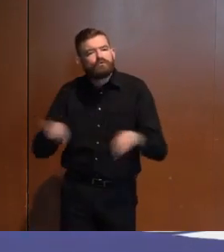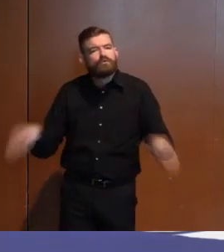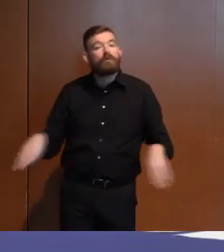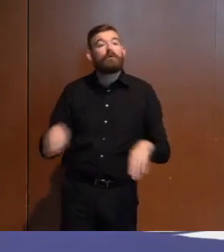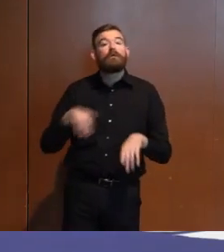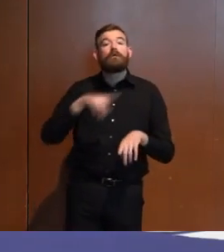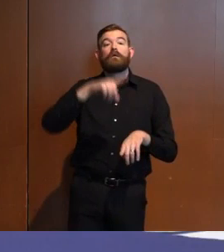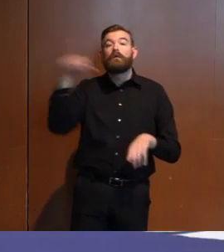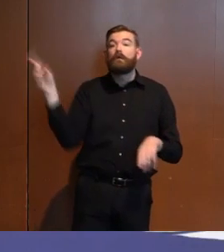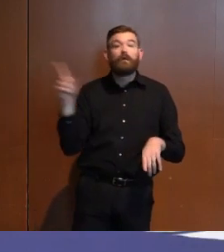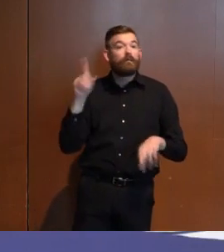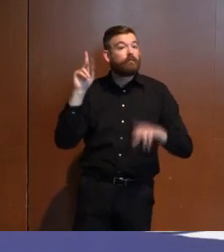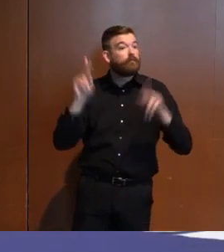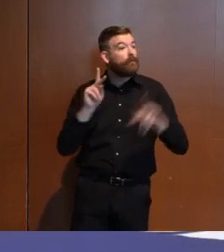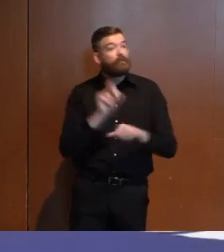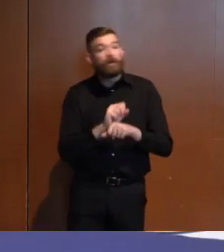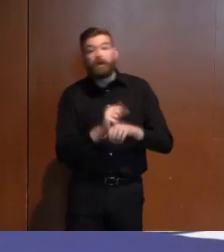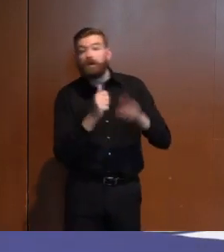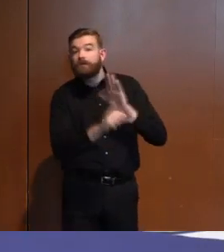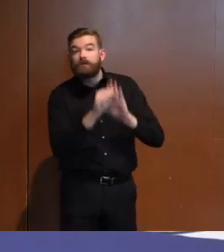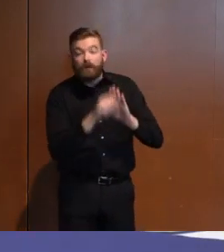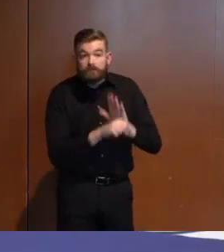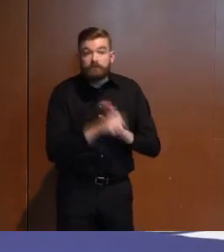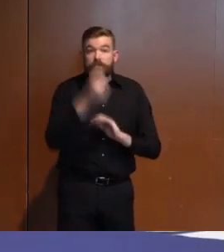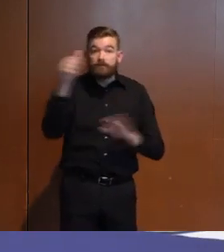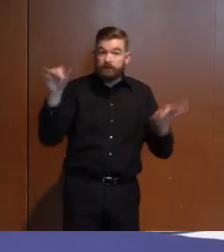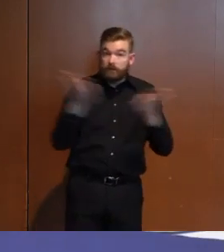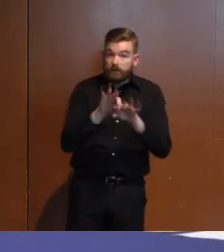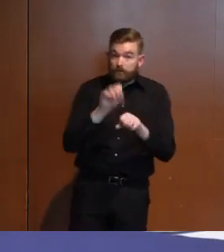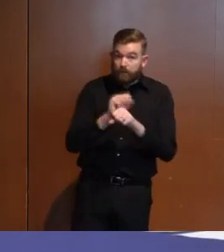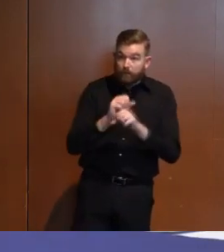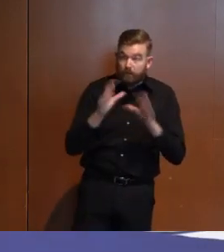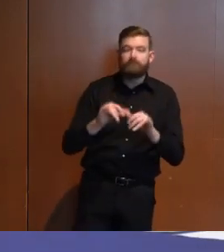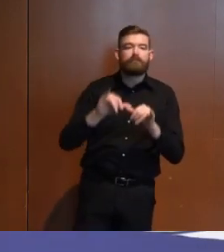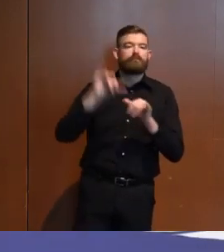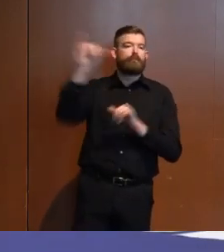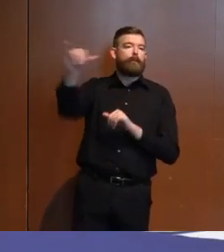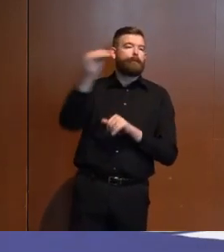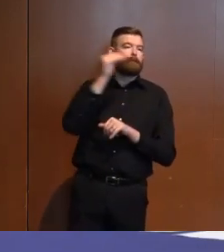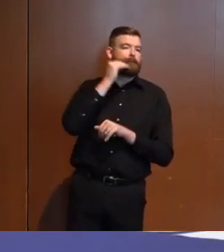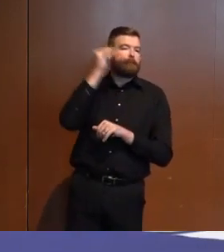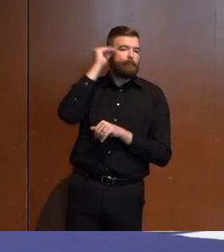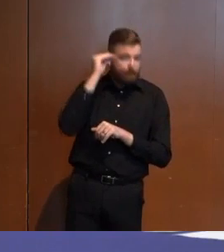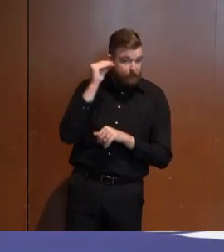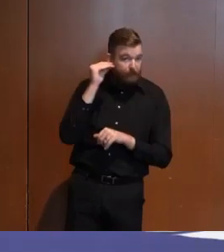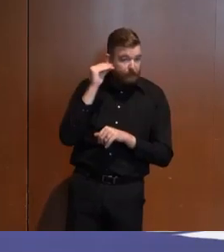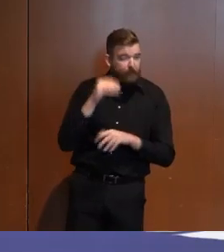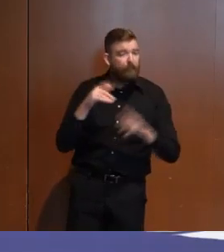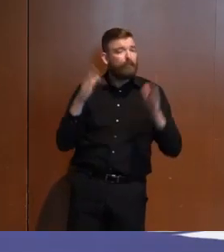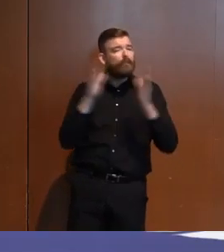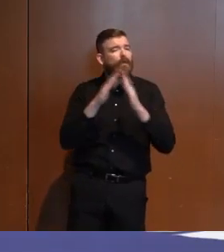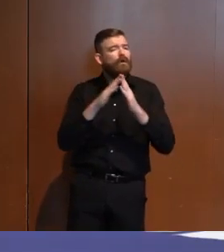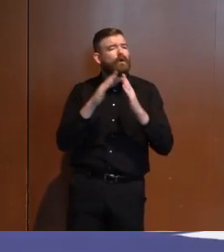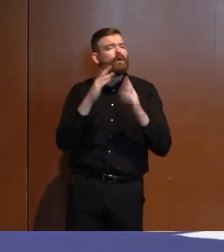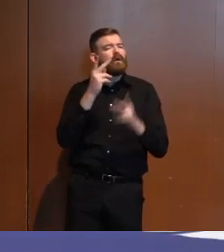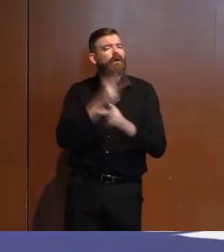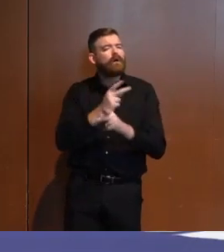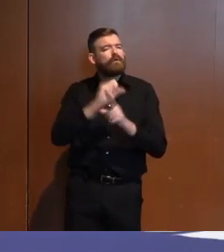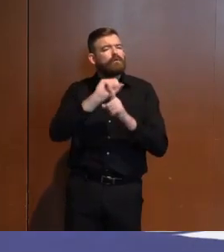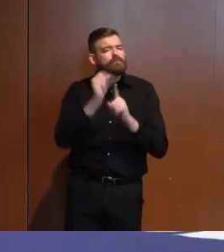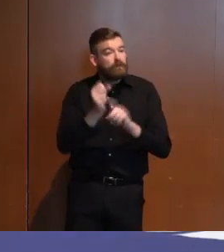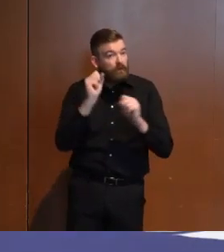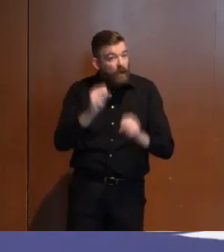to how that should be handled in terms of community daycare situations, Yeah. or is this just something that people are going to